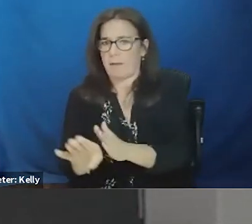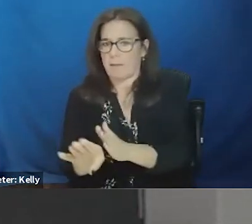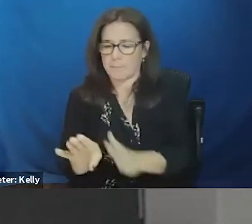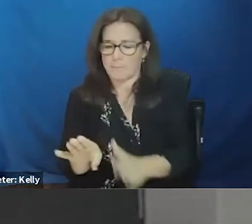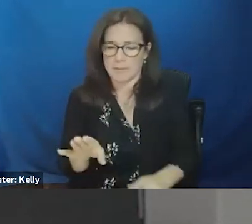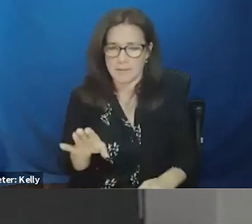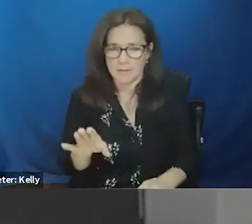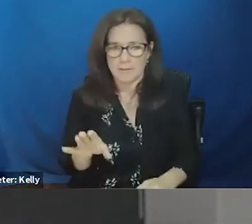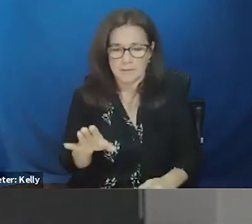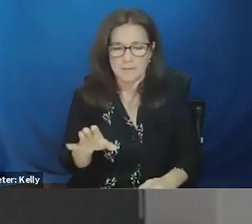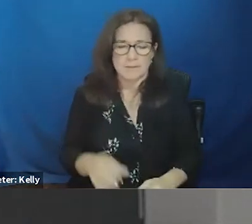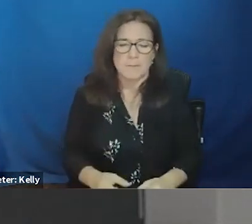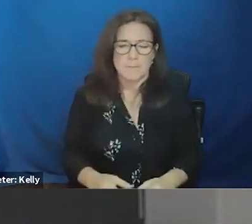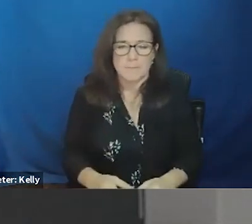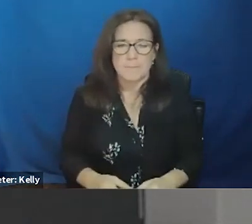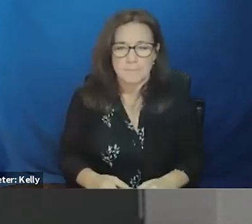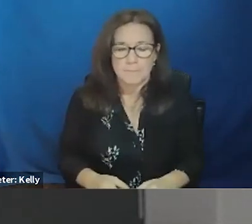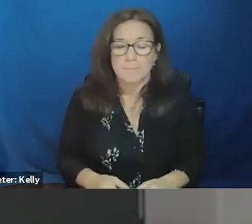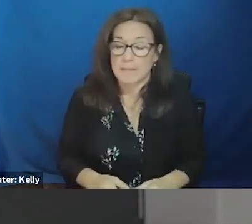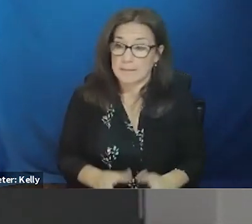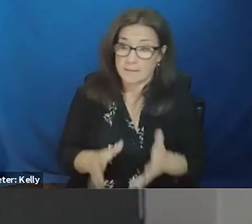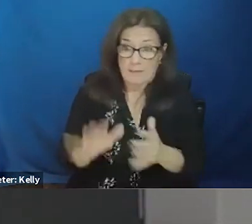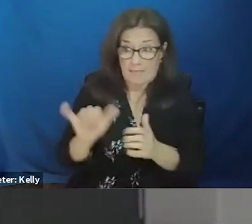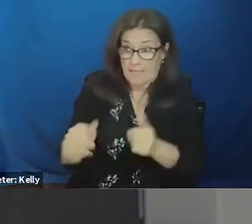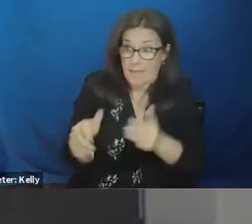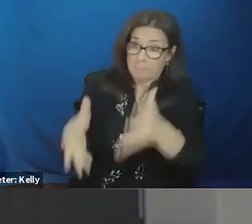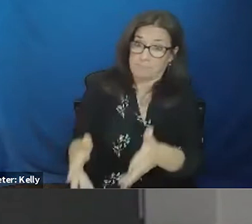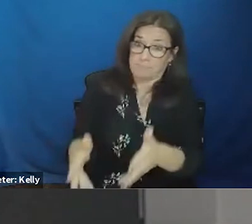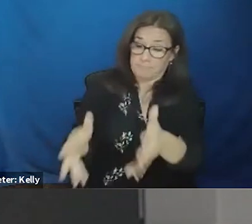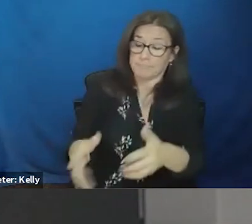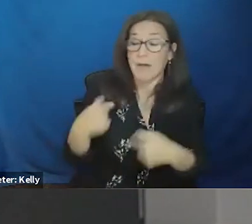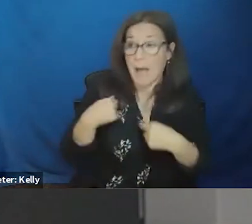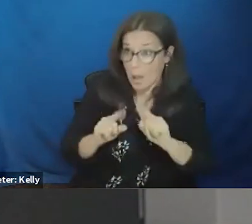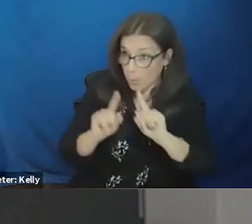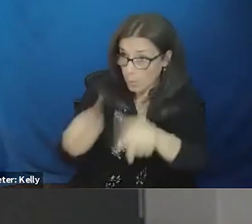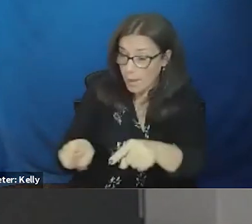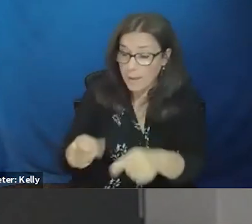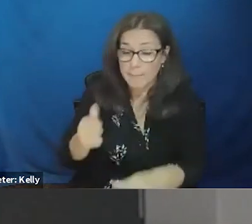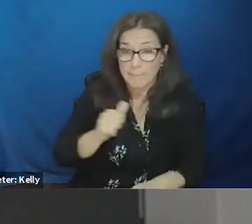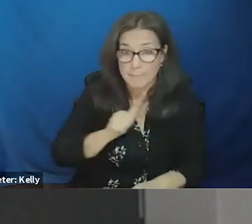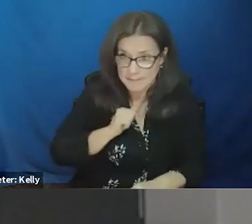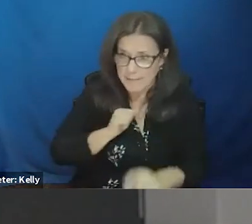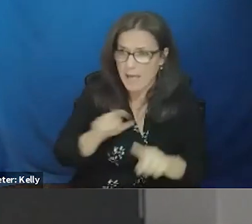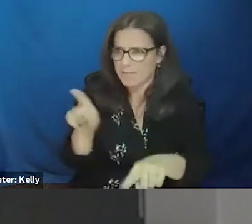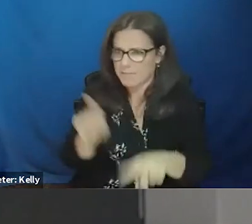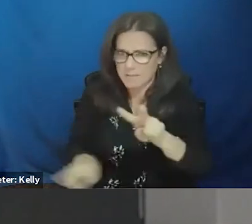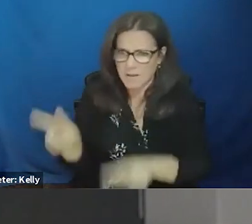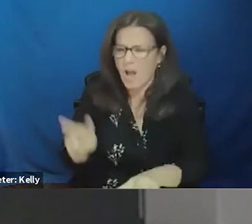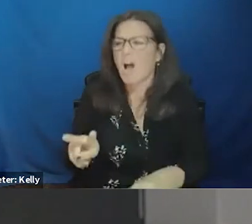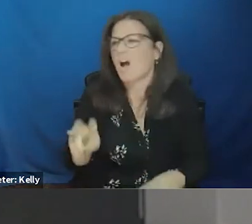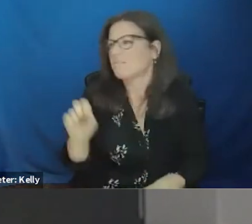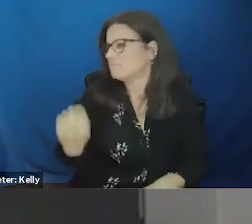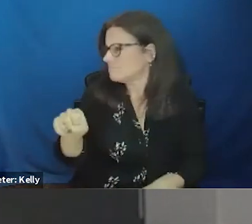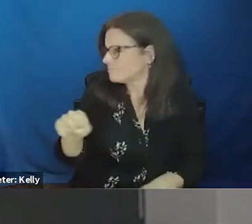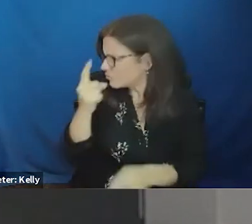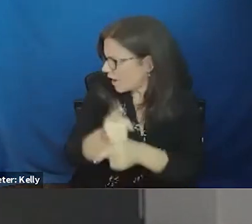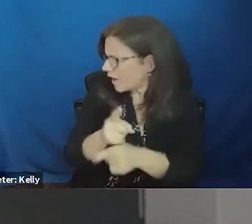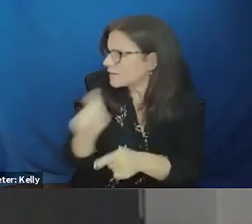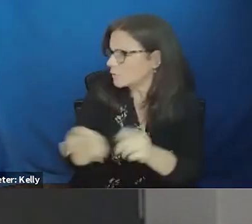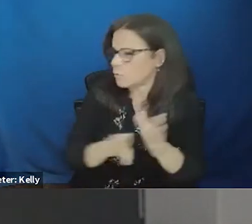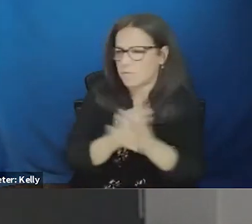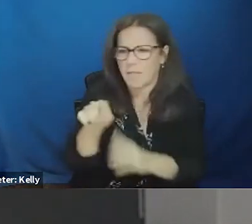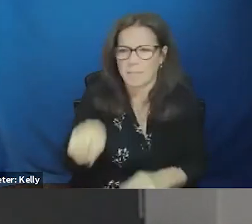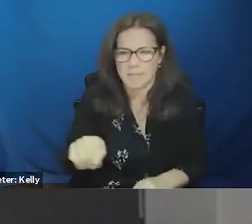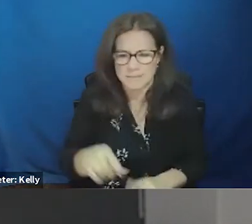that should be developed. And after being there and taking a tour, I would concur. So I think that's important. I also do want to respect